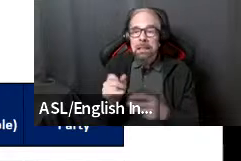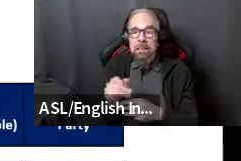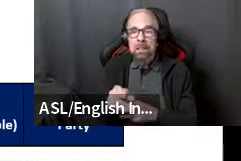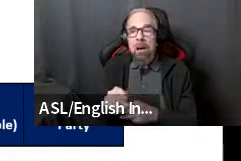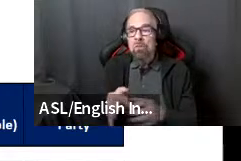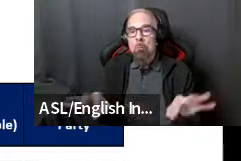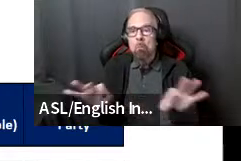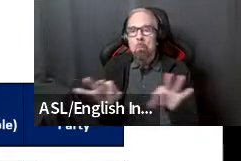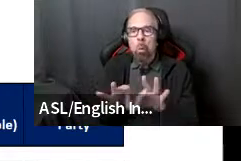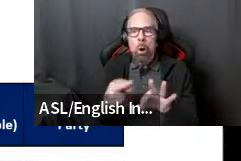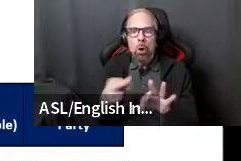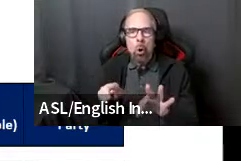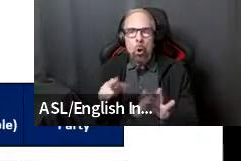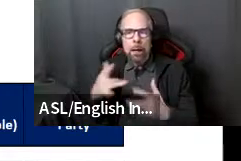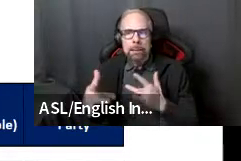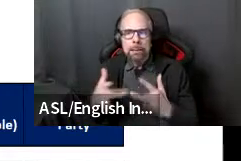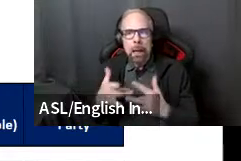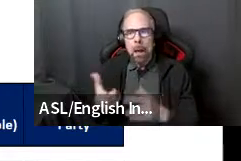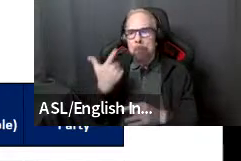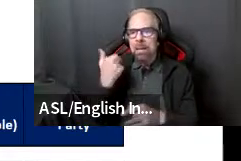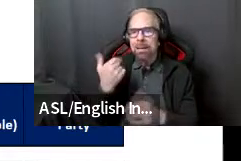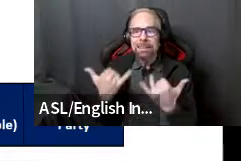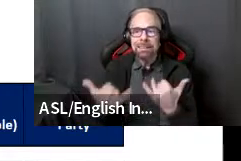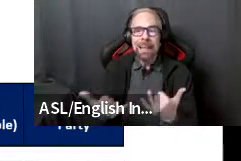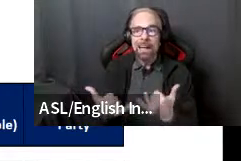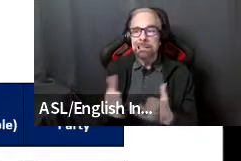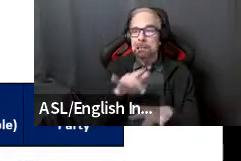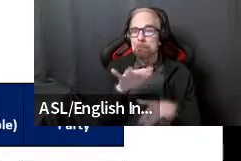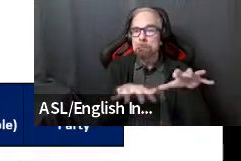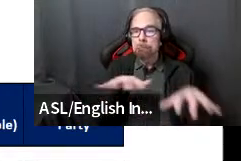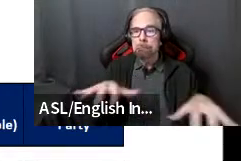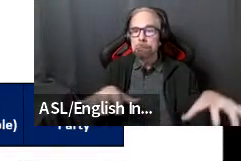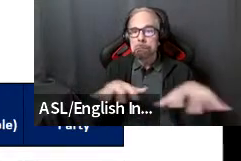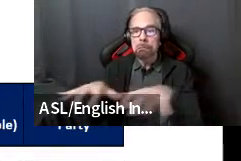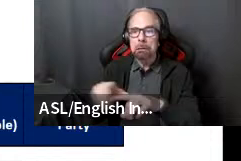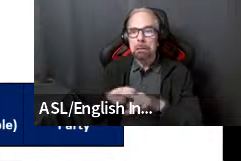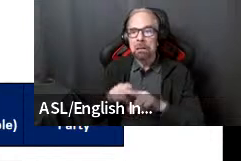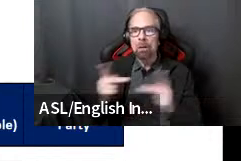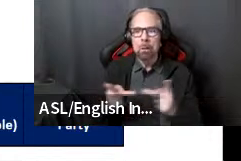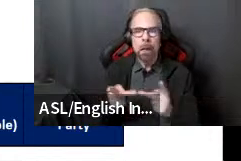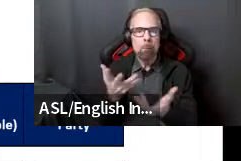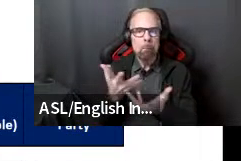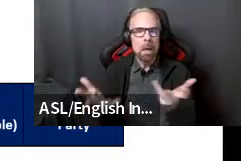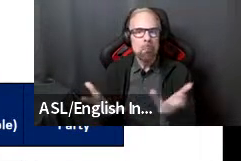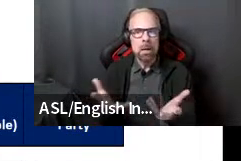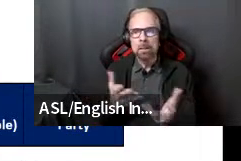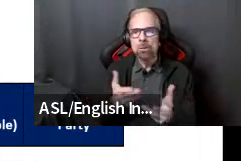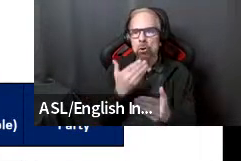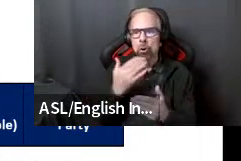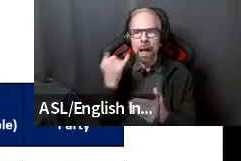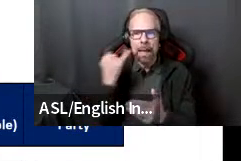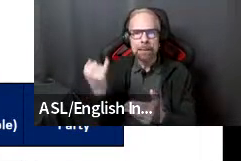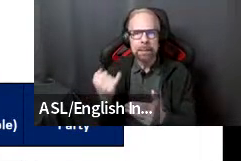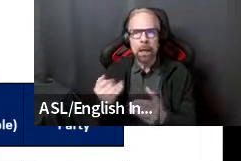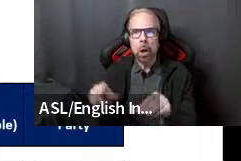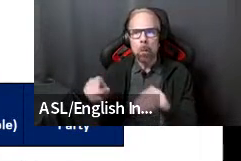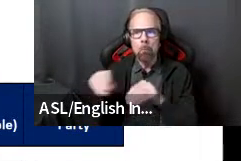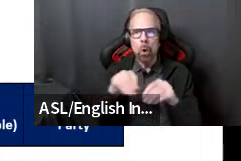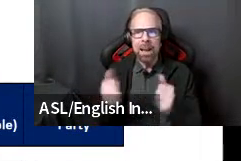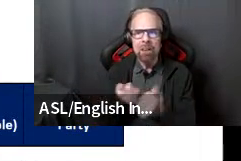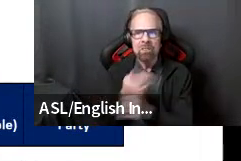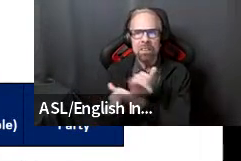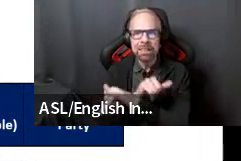they're a little bit smattered across here right now, and there may be a way to kind of pull them together and reference